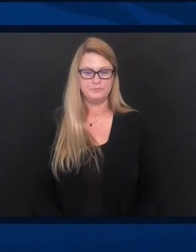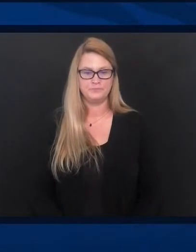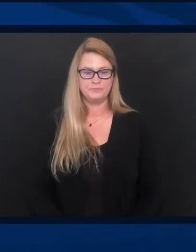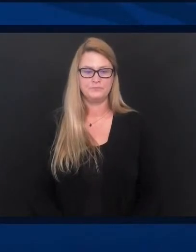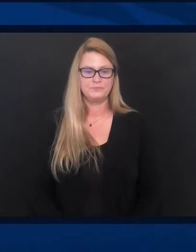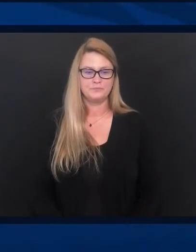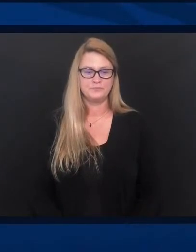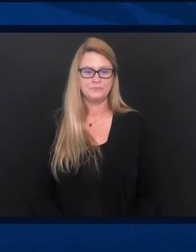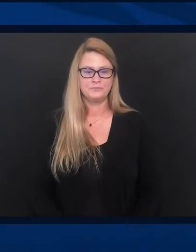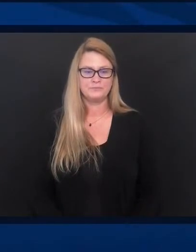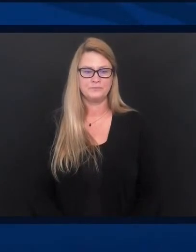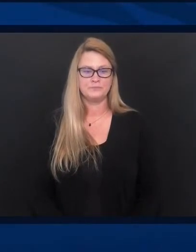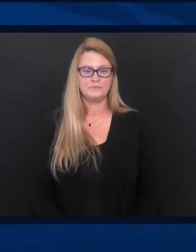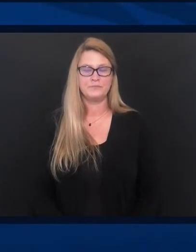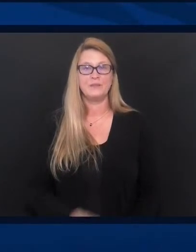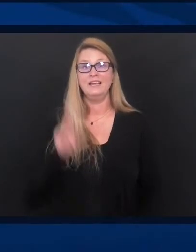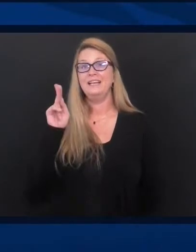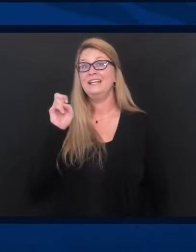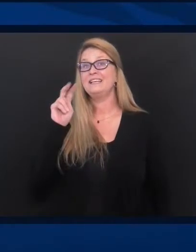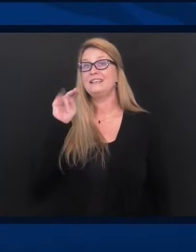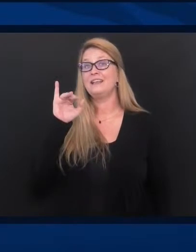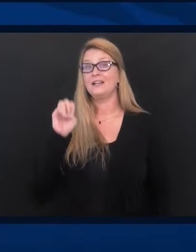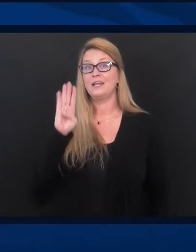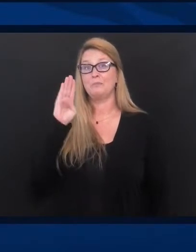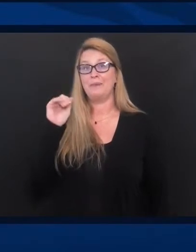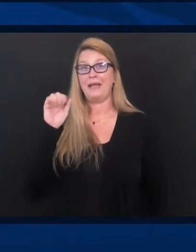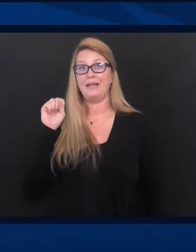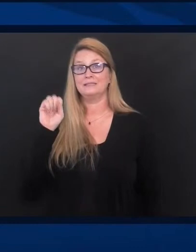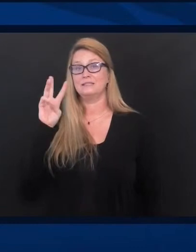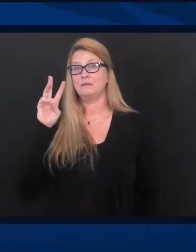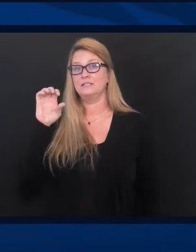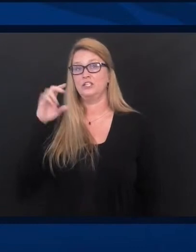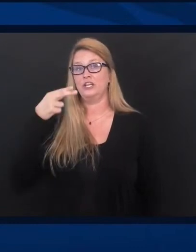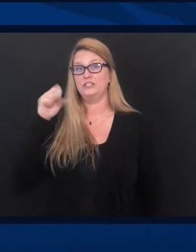All right, thank you, Charles. Next to Kenny Bass with WCHS and Fox 11.